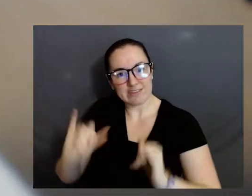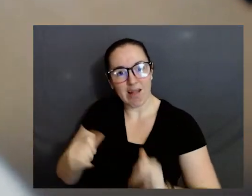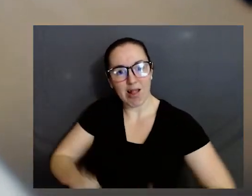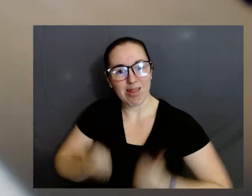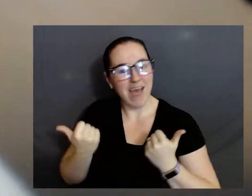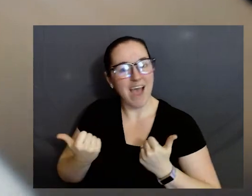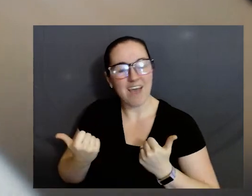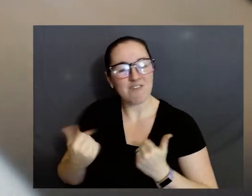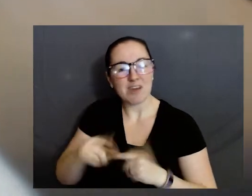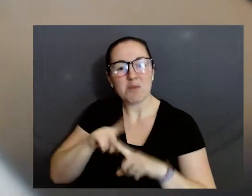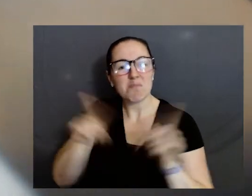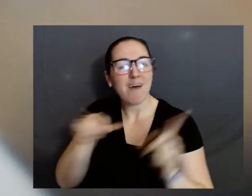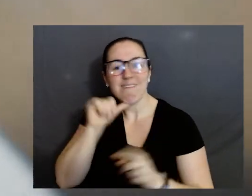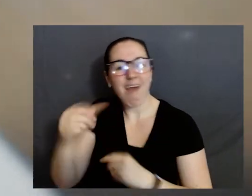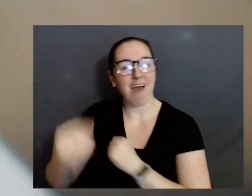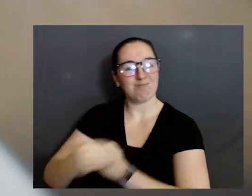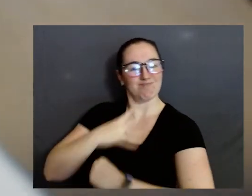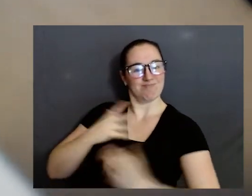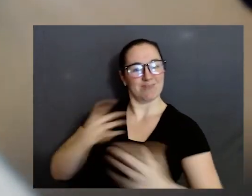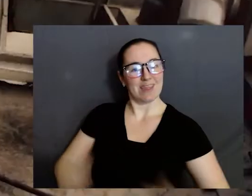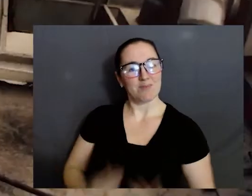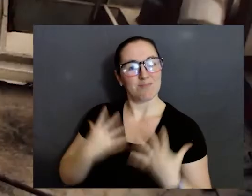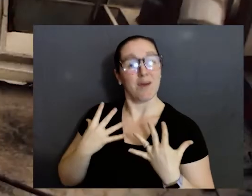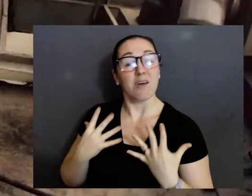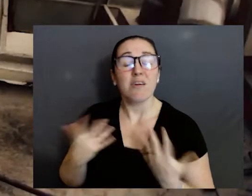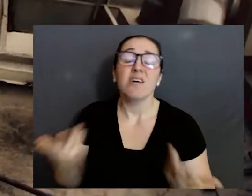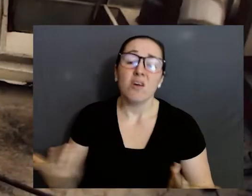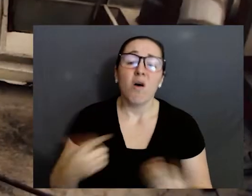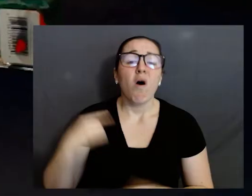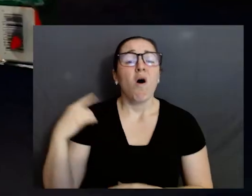can say for their living fathers.